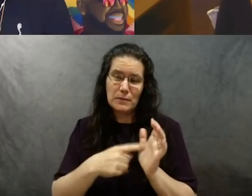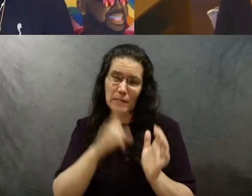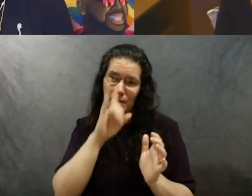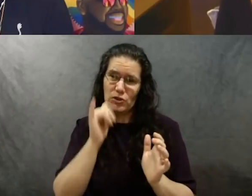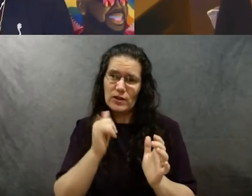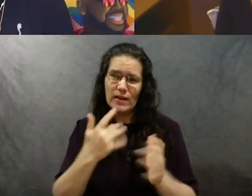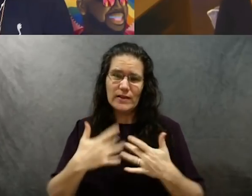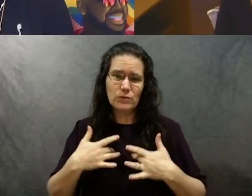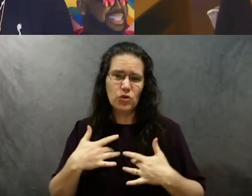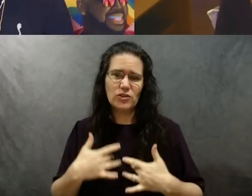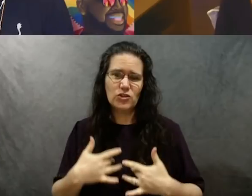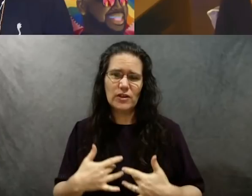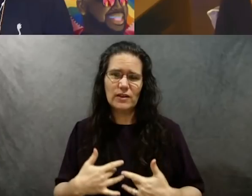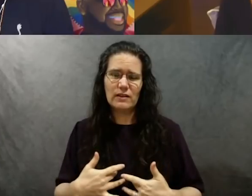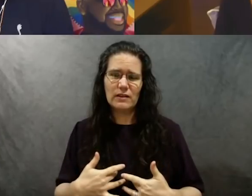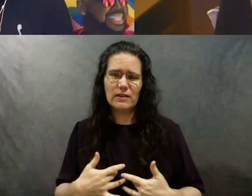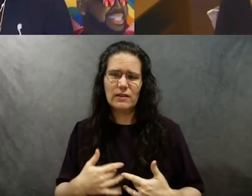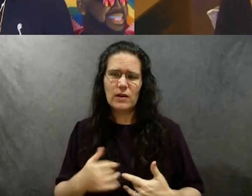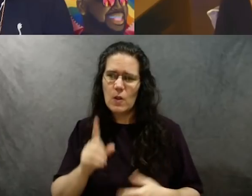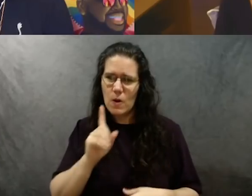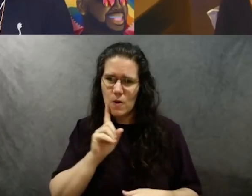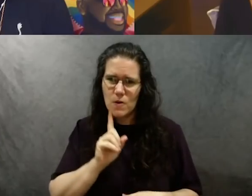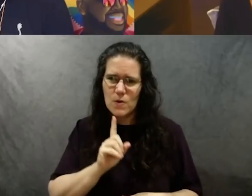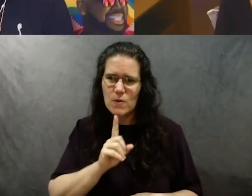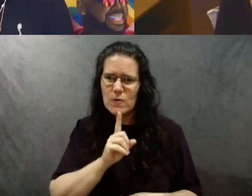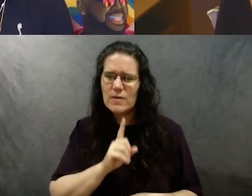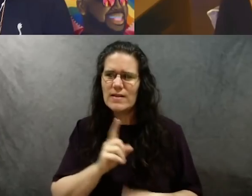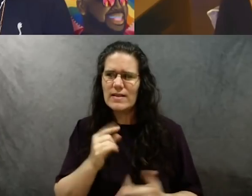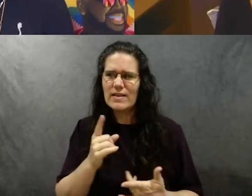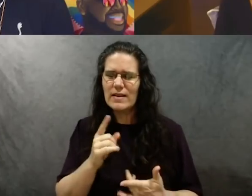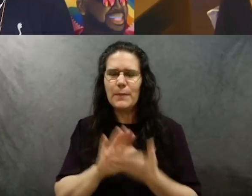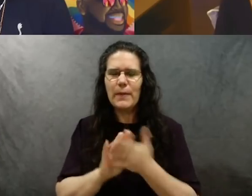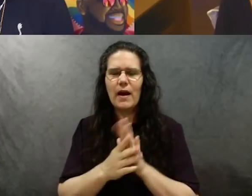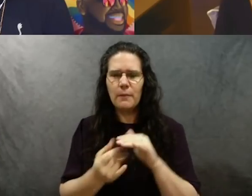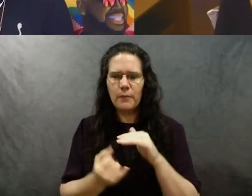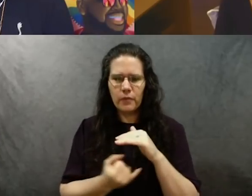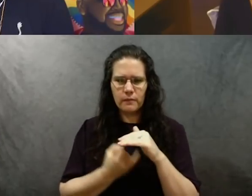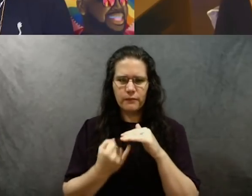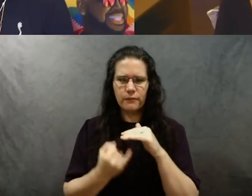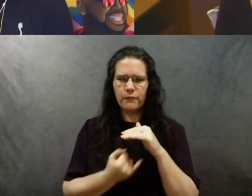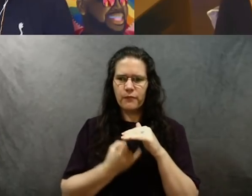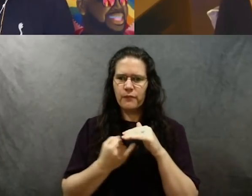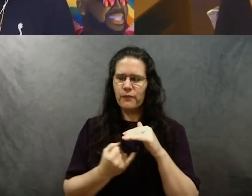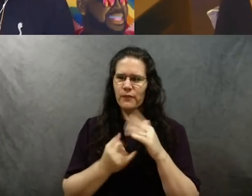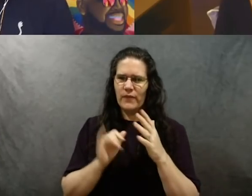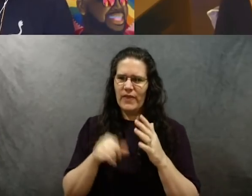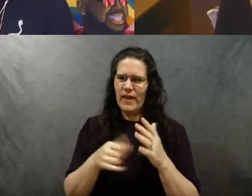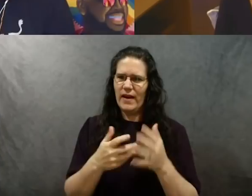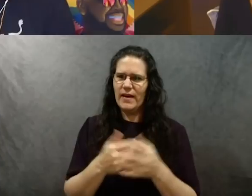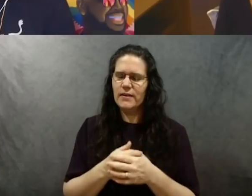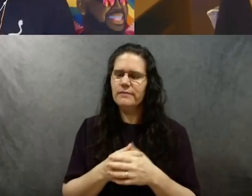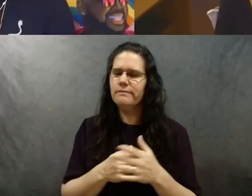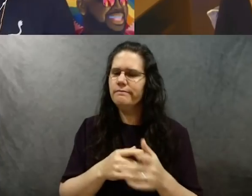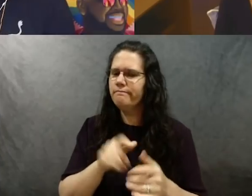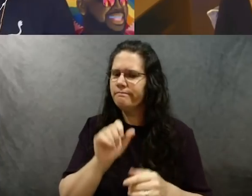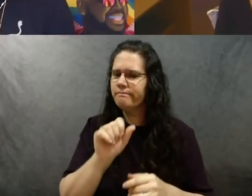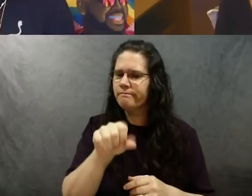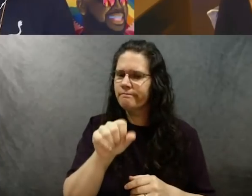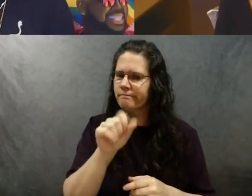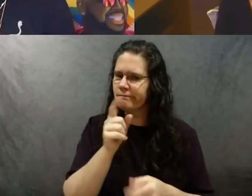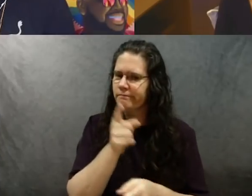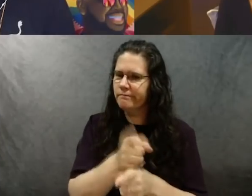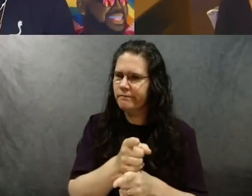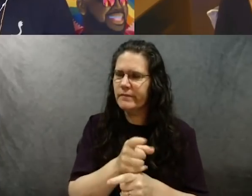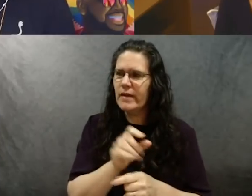loneliness, like it isolates. Yes, absolutely. And that disconnect is also